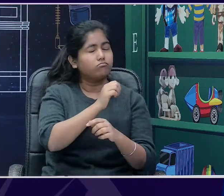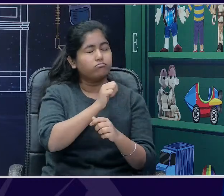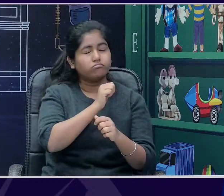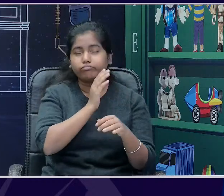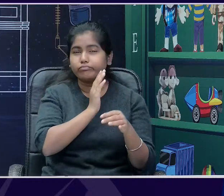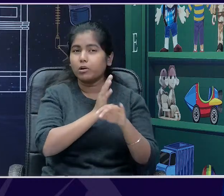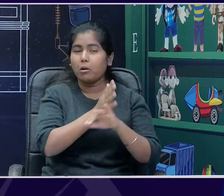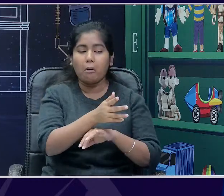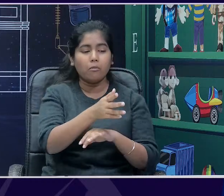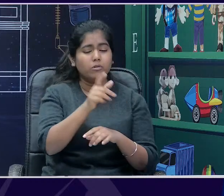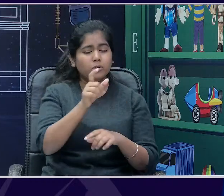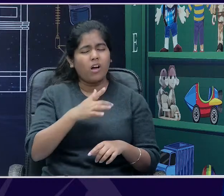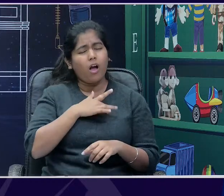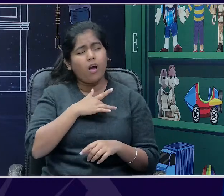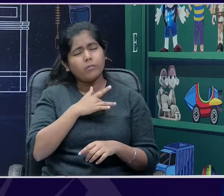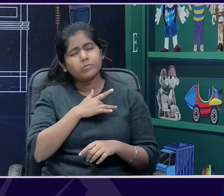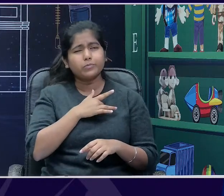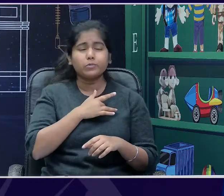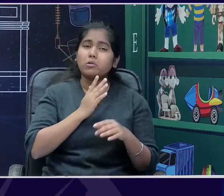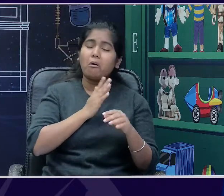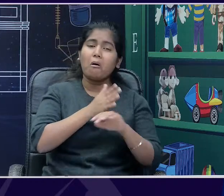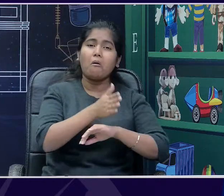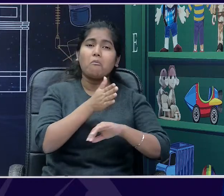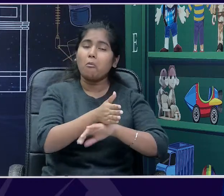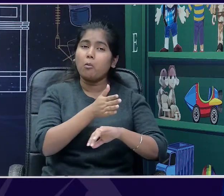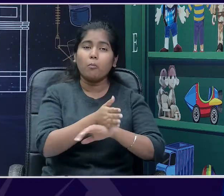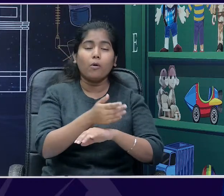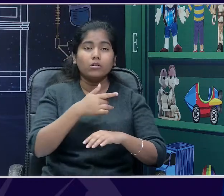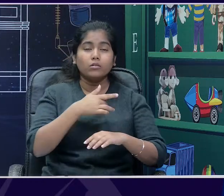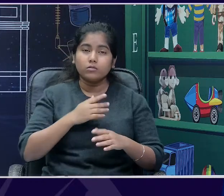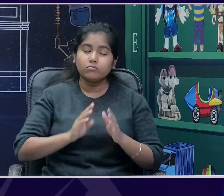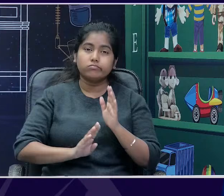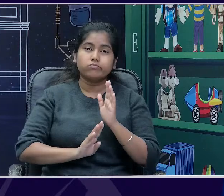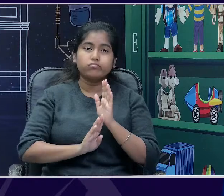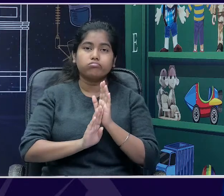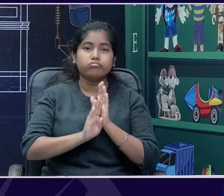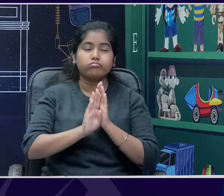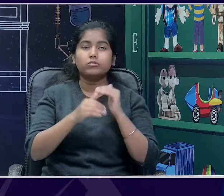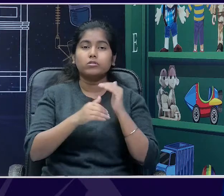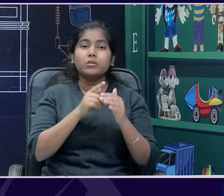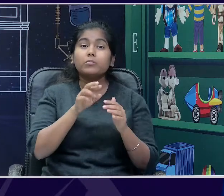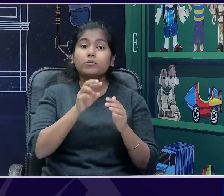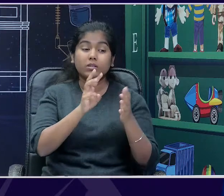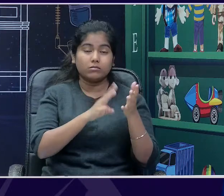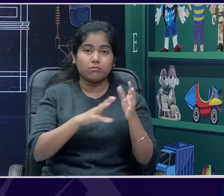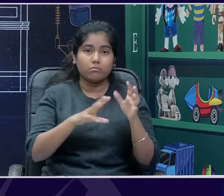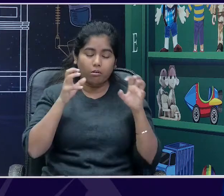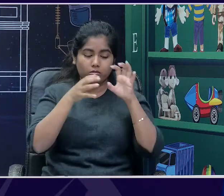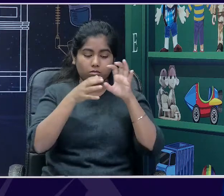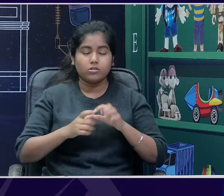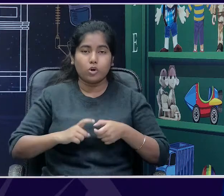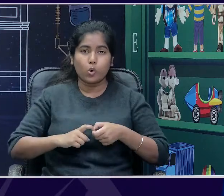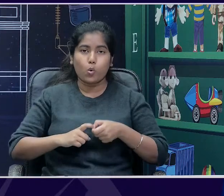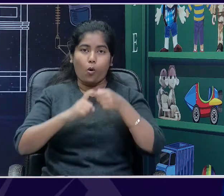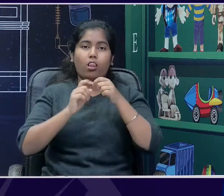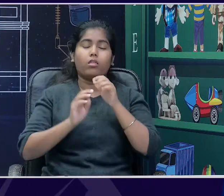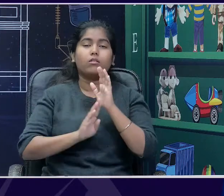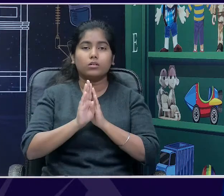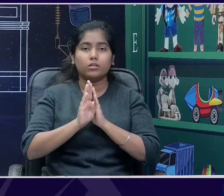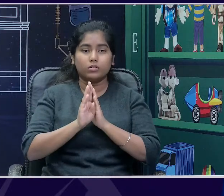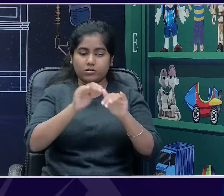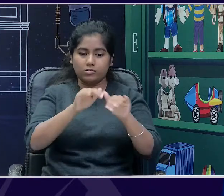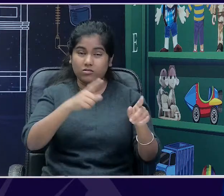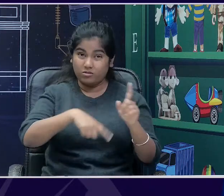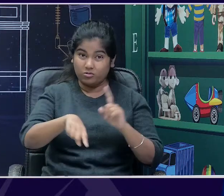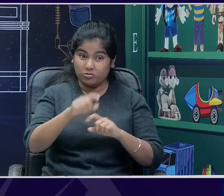make harm to others, and this develops that monster qualities. Okay. So should we develop? Our kids can